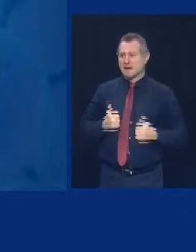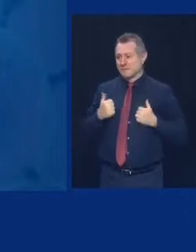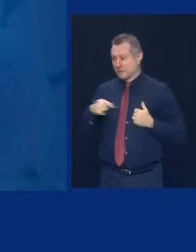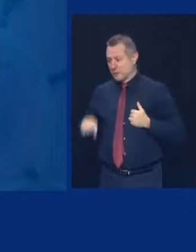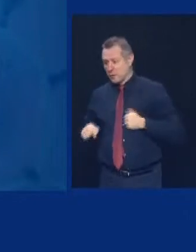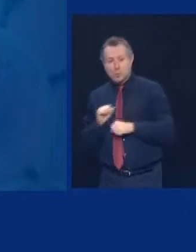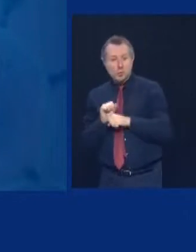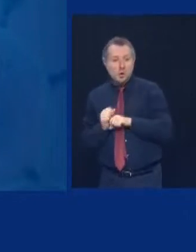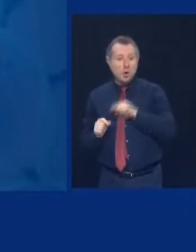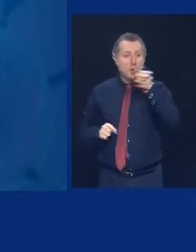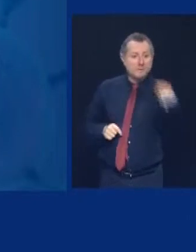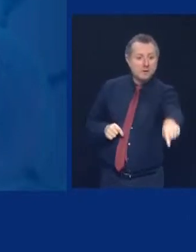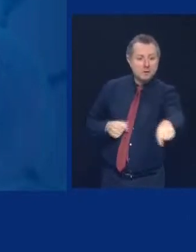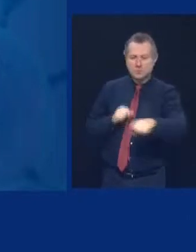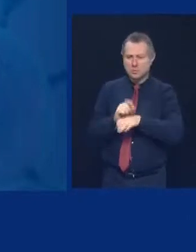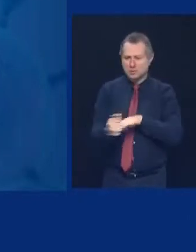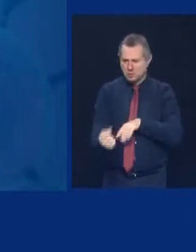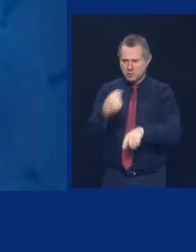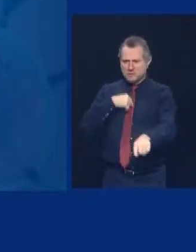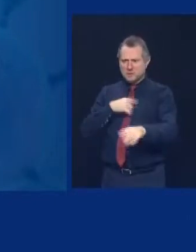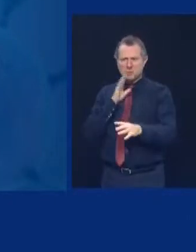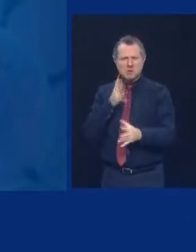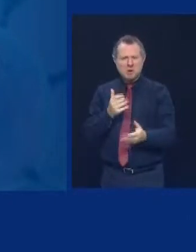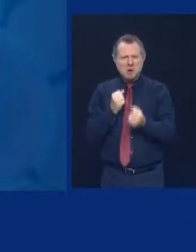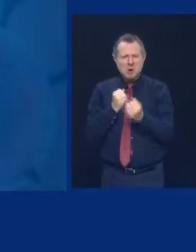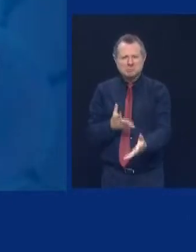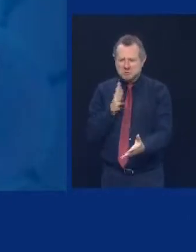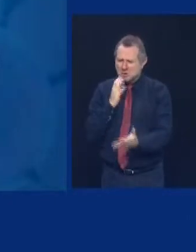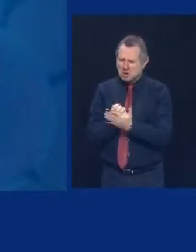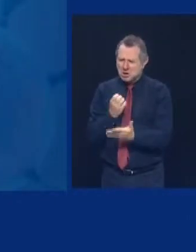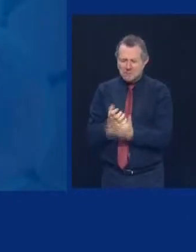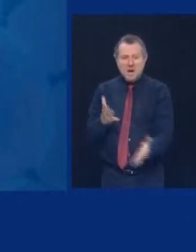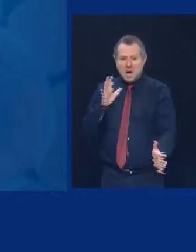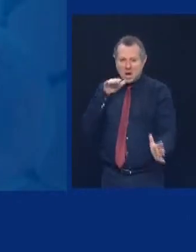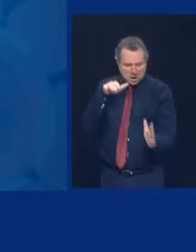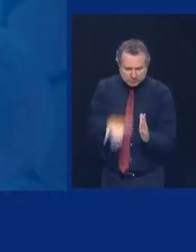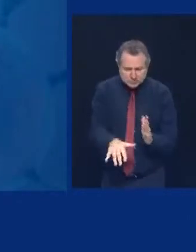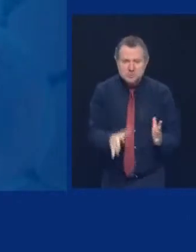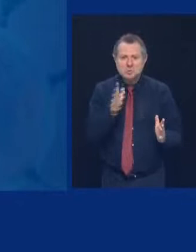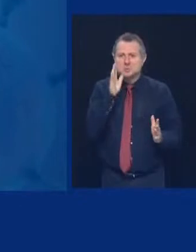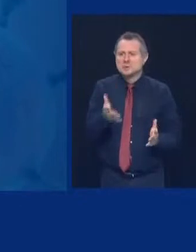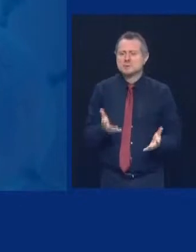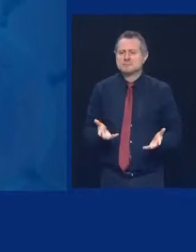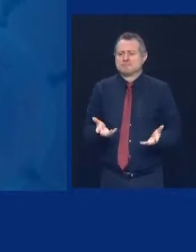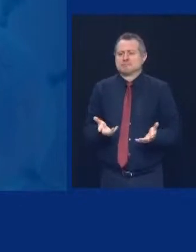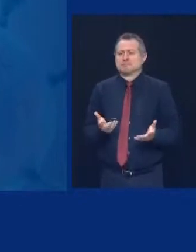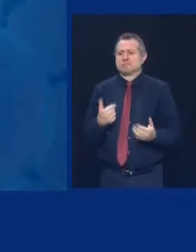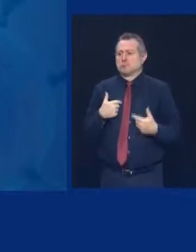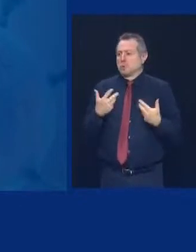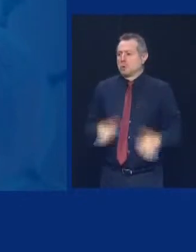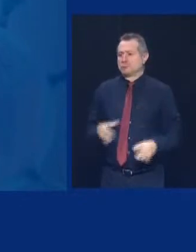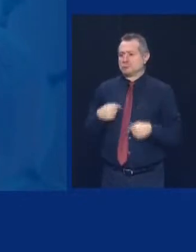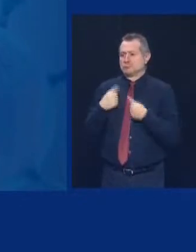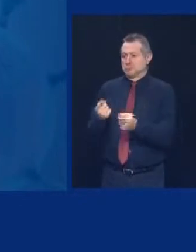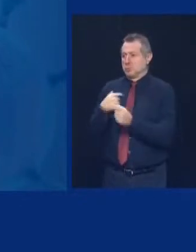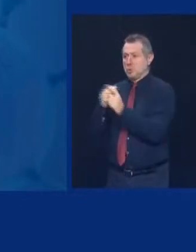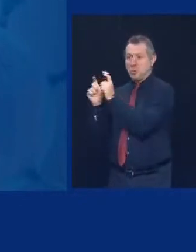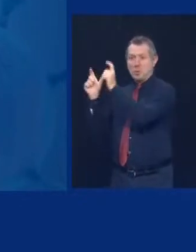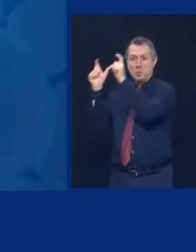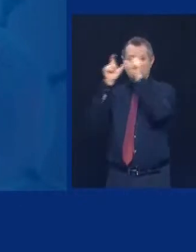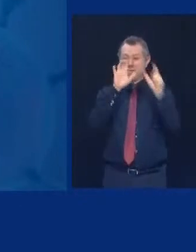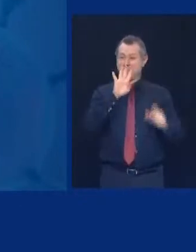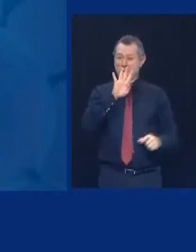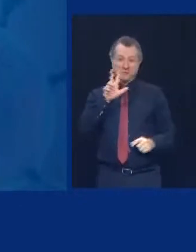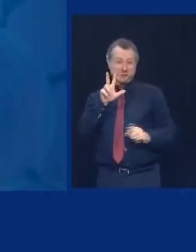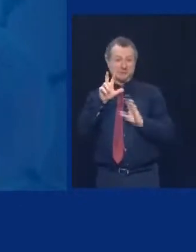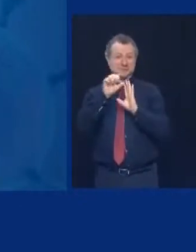would be devastating for the economy. The quarantining of 43 states just shows you how